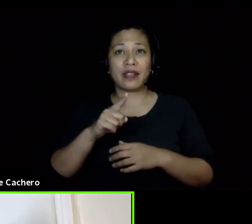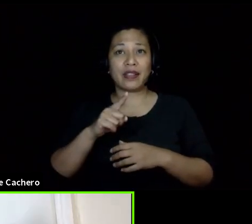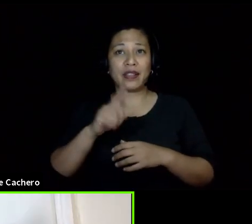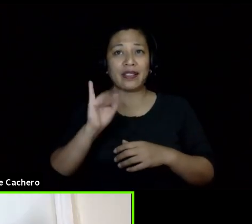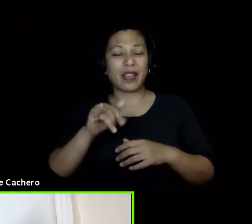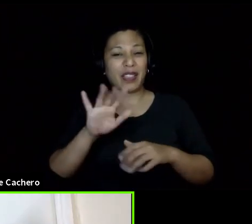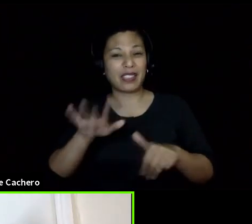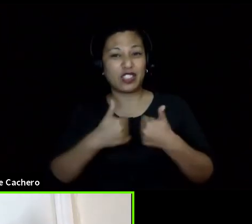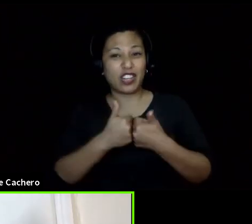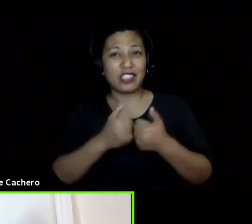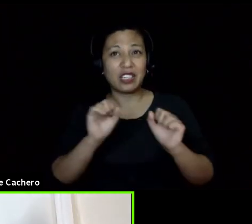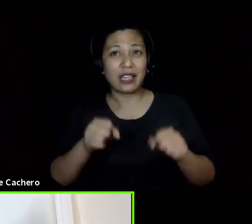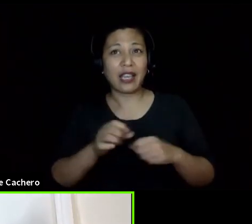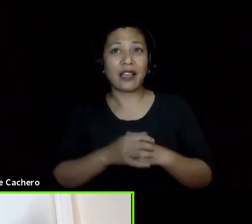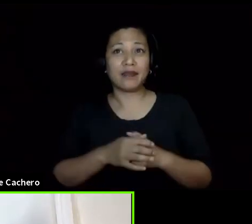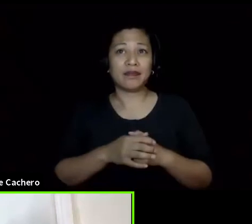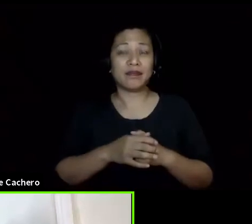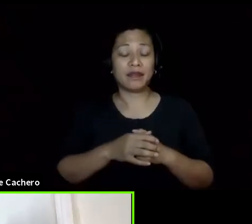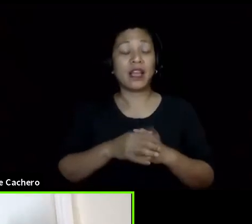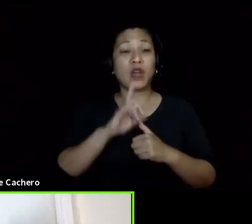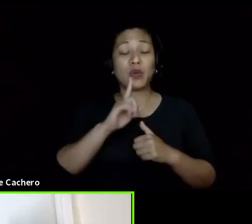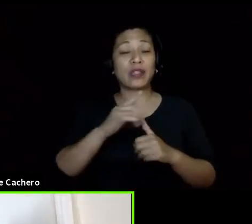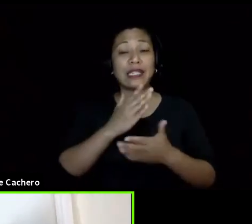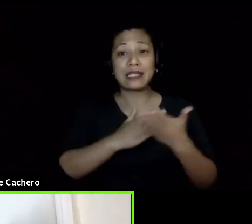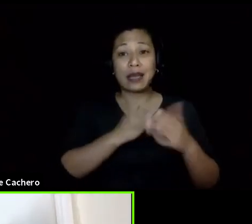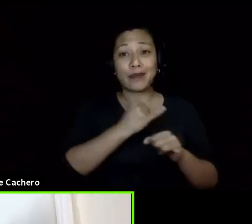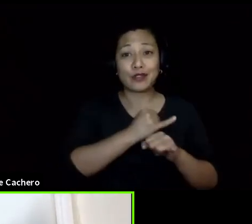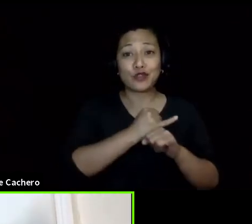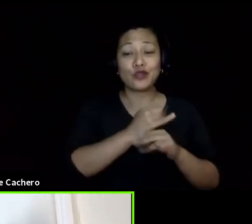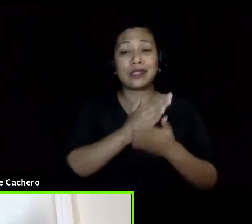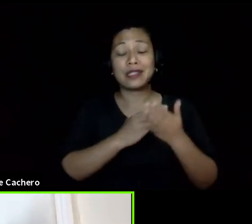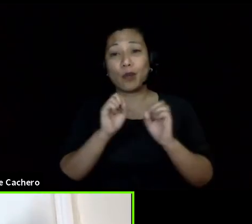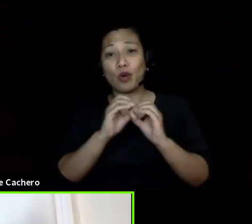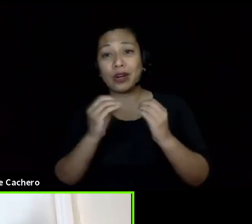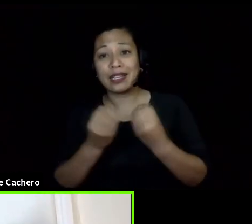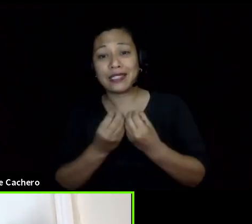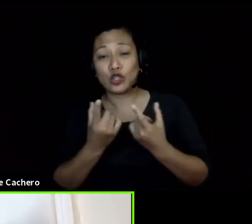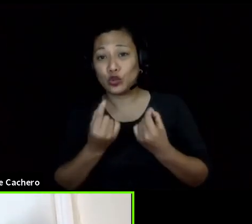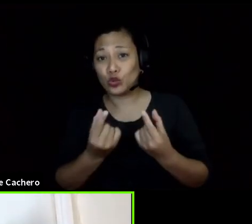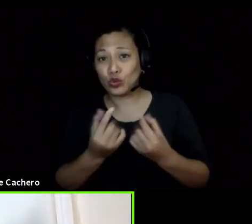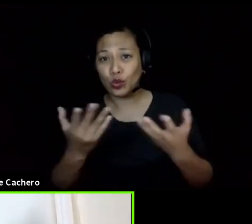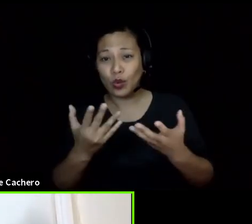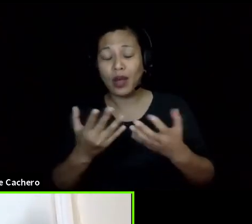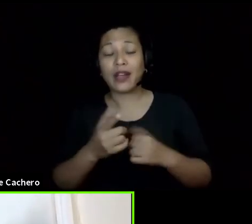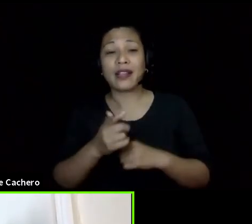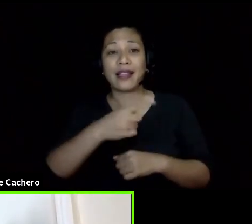difficult thing. So what some institutions and organizations have done is decided to hire